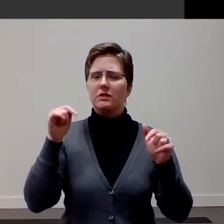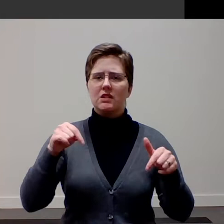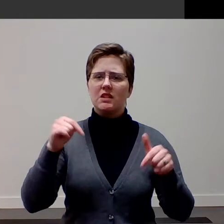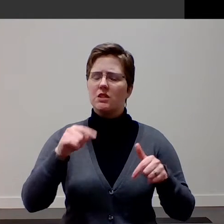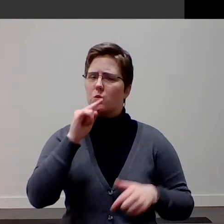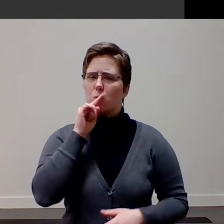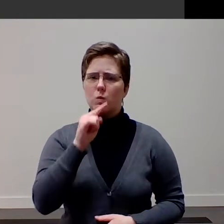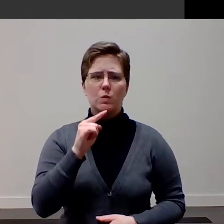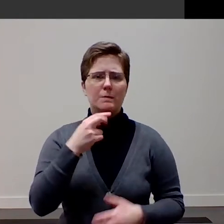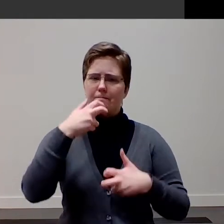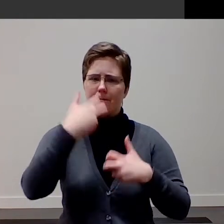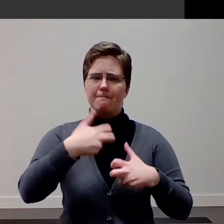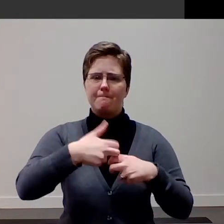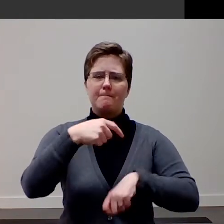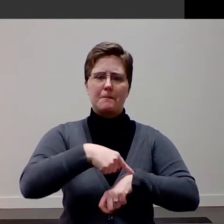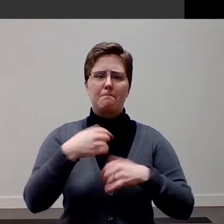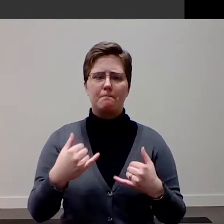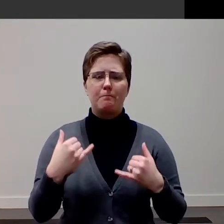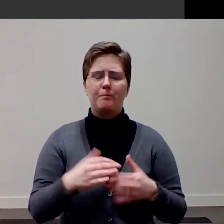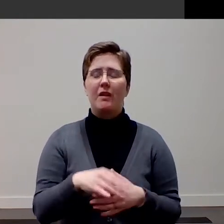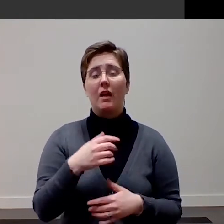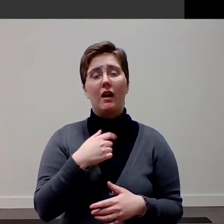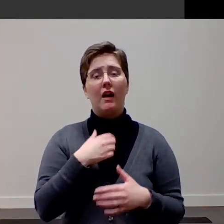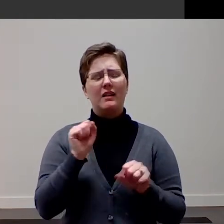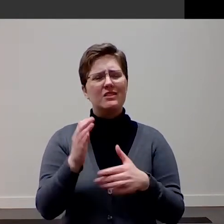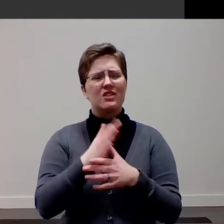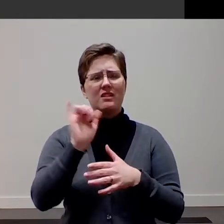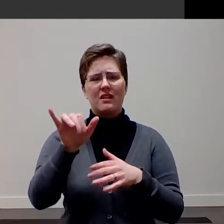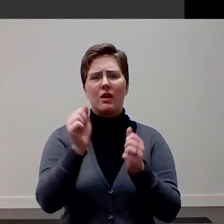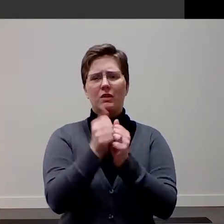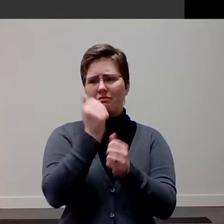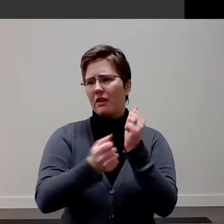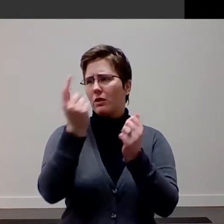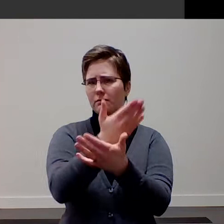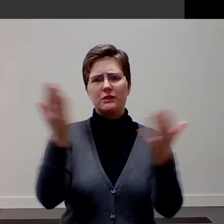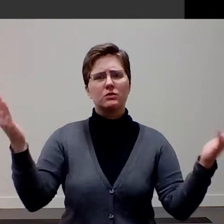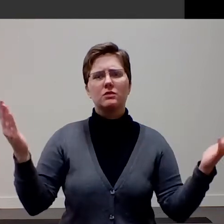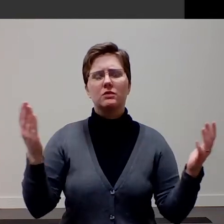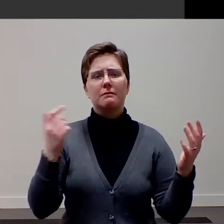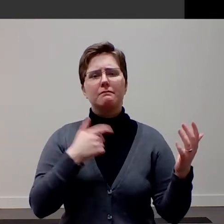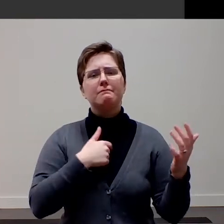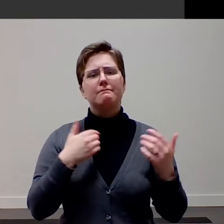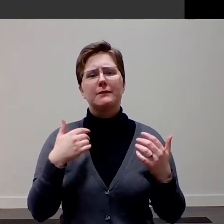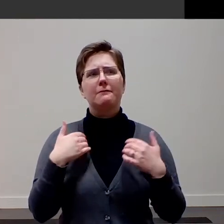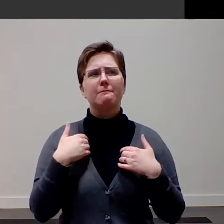a really difficult time. And I think I can share that with everybody else. I